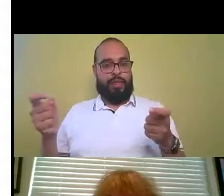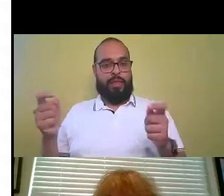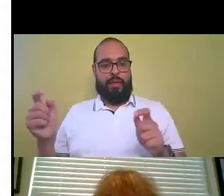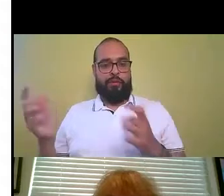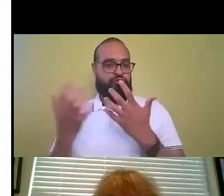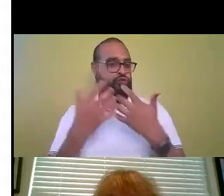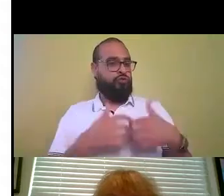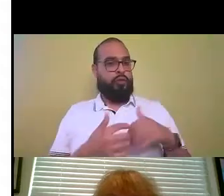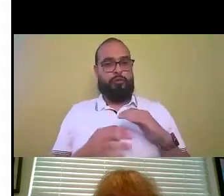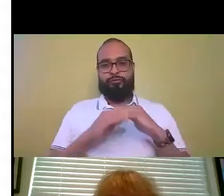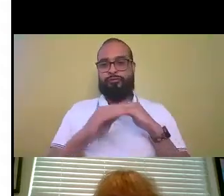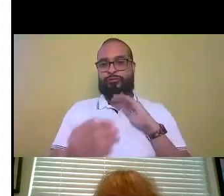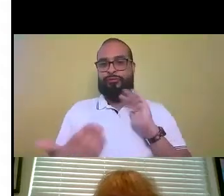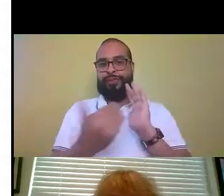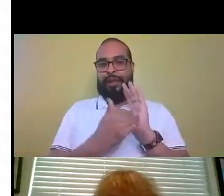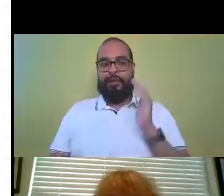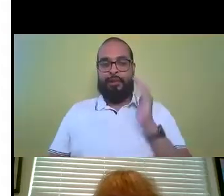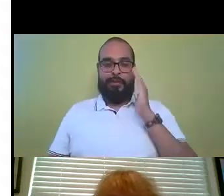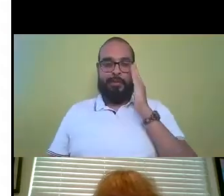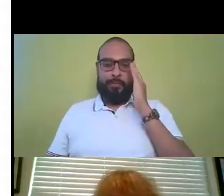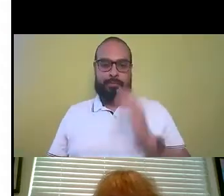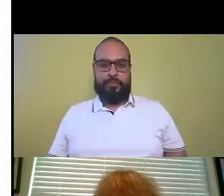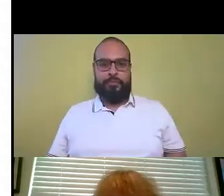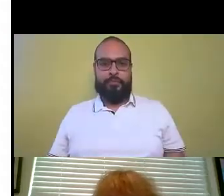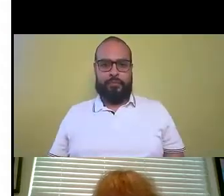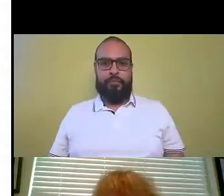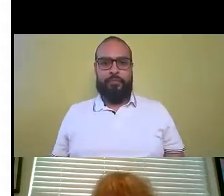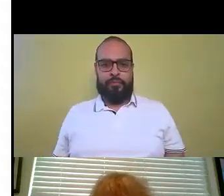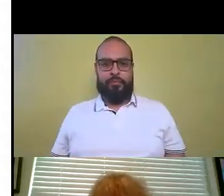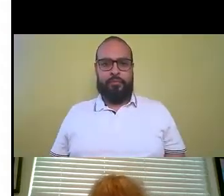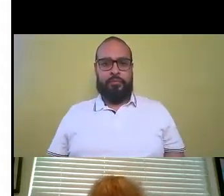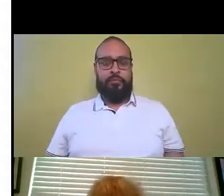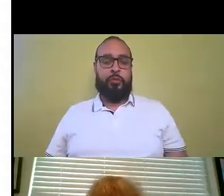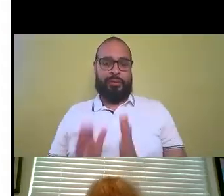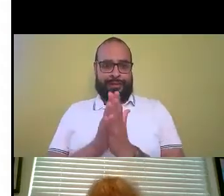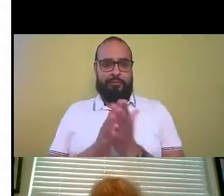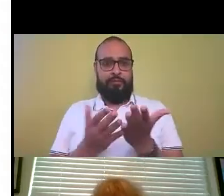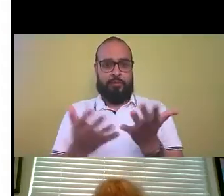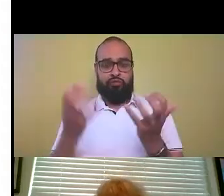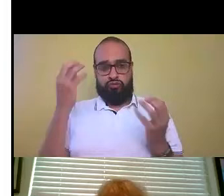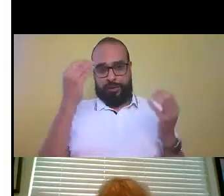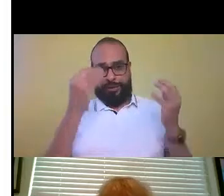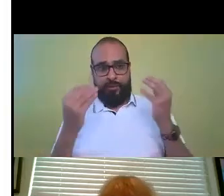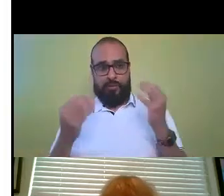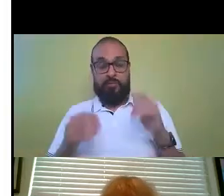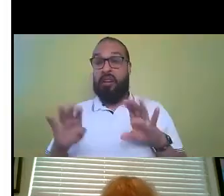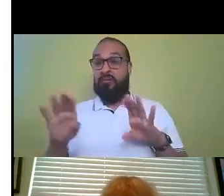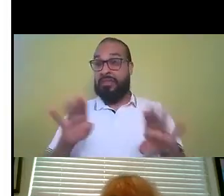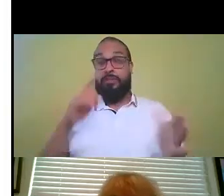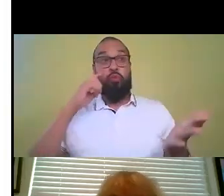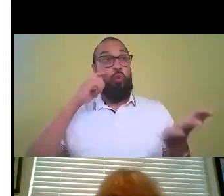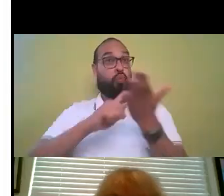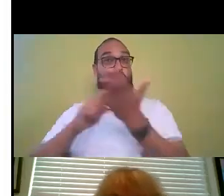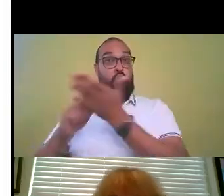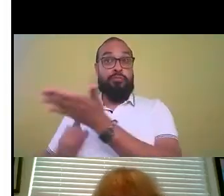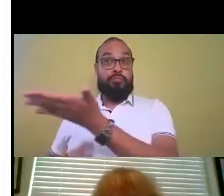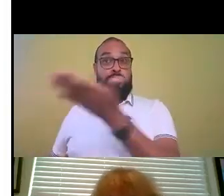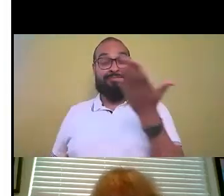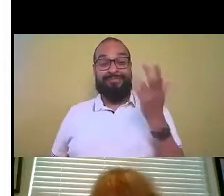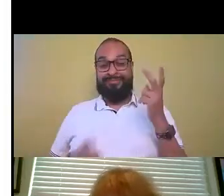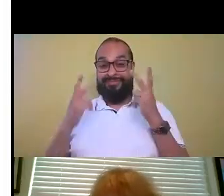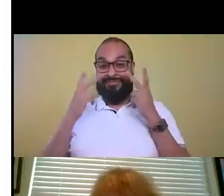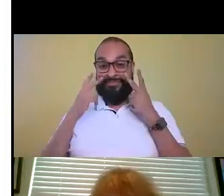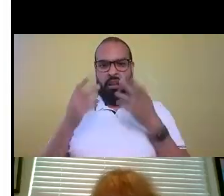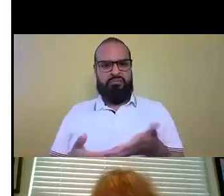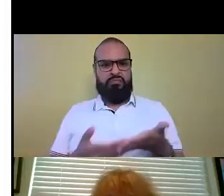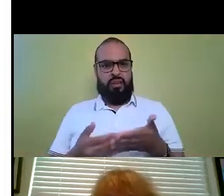right zone. And so we're asking you to think about behaviors that you see. If you have a child who's wiggling at the